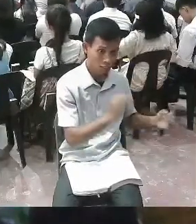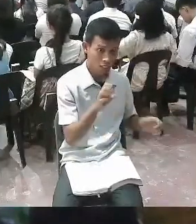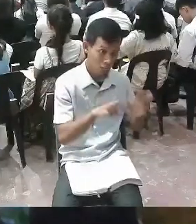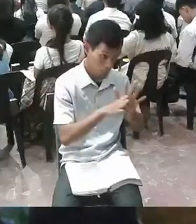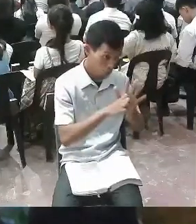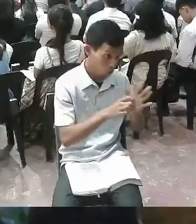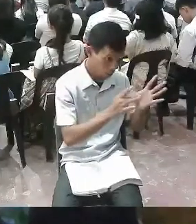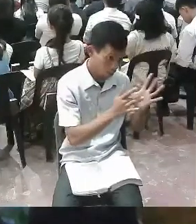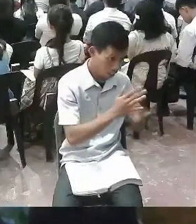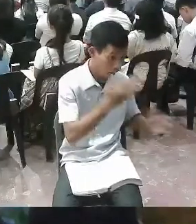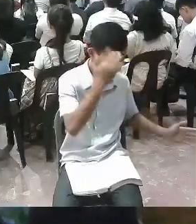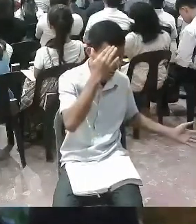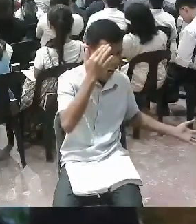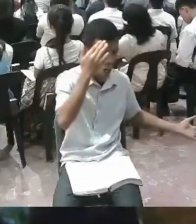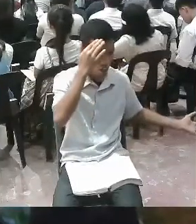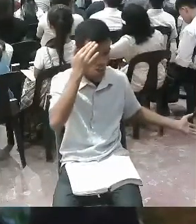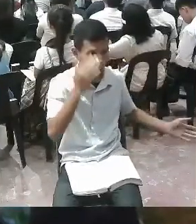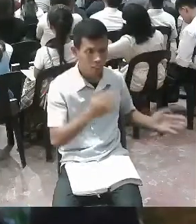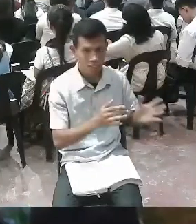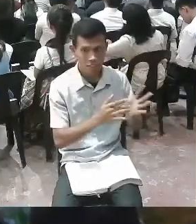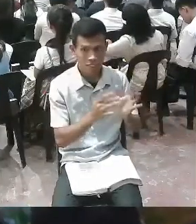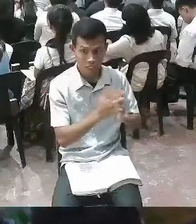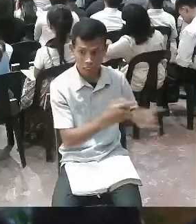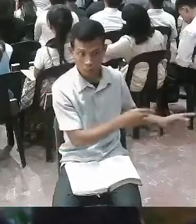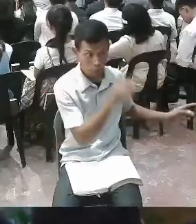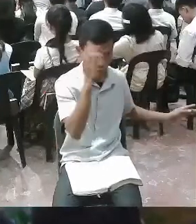I know. I couldn't find anybody else.